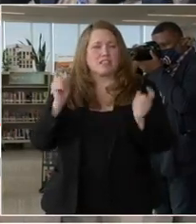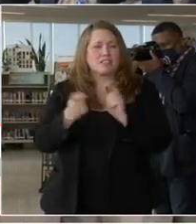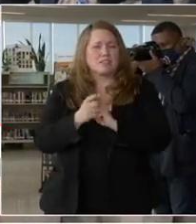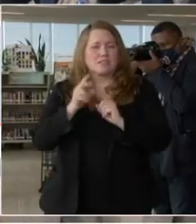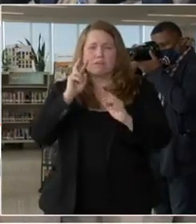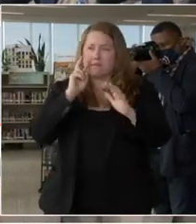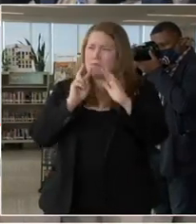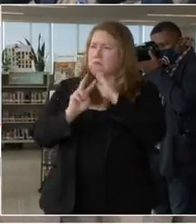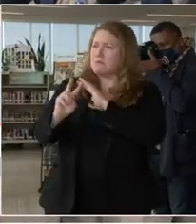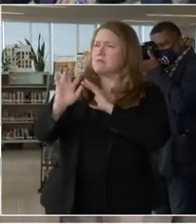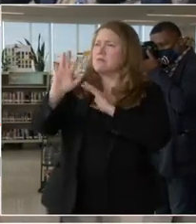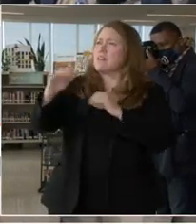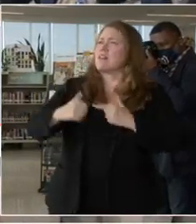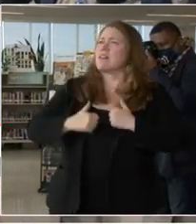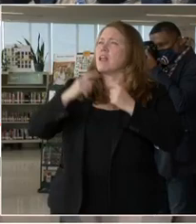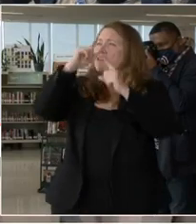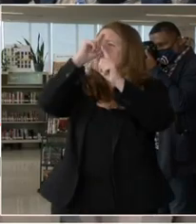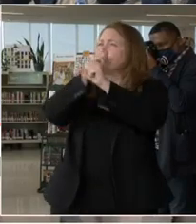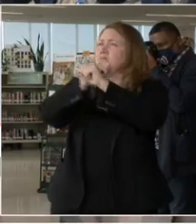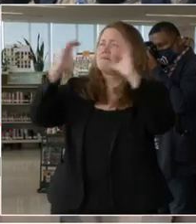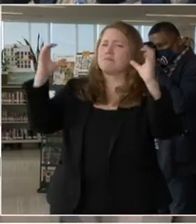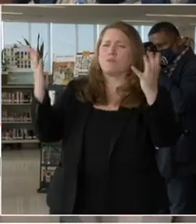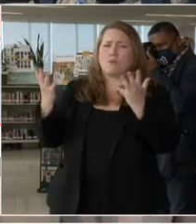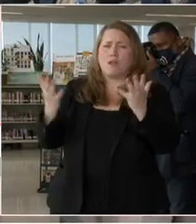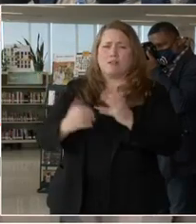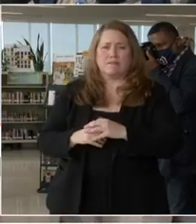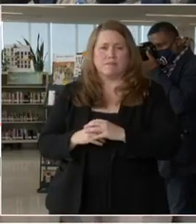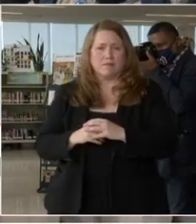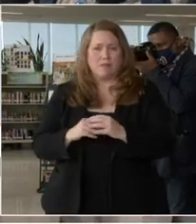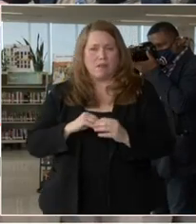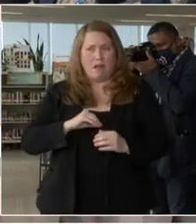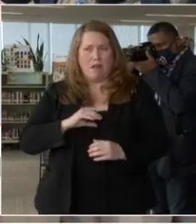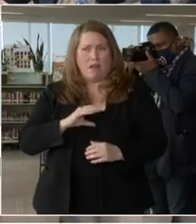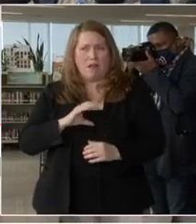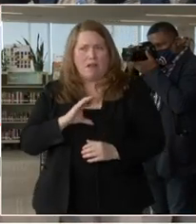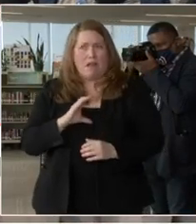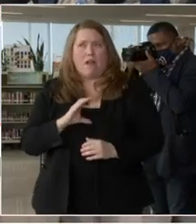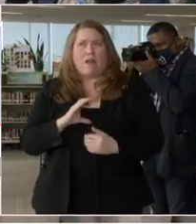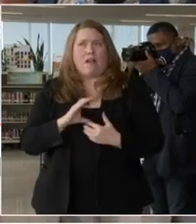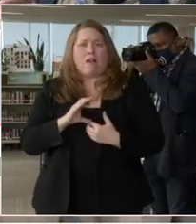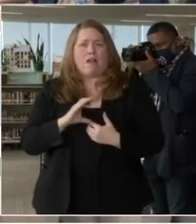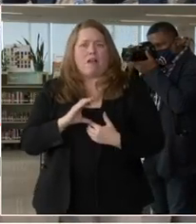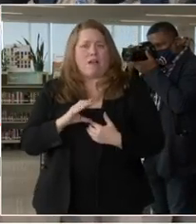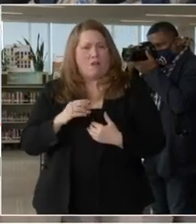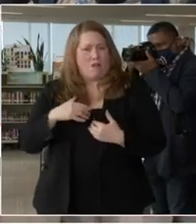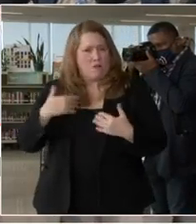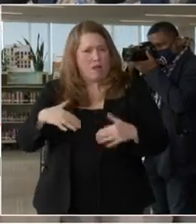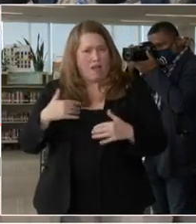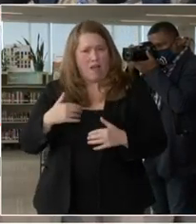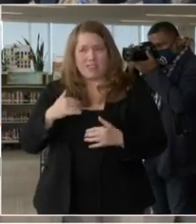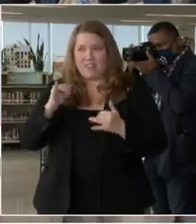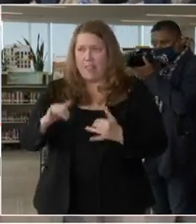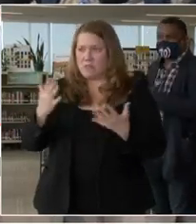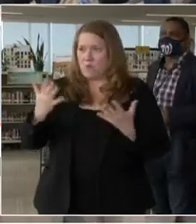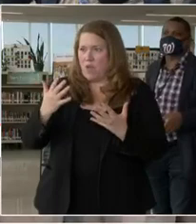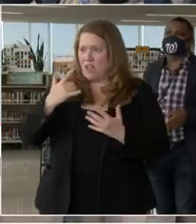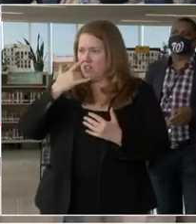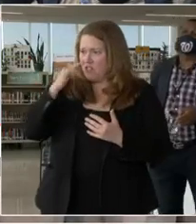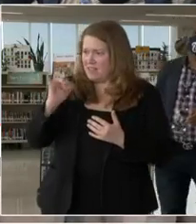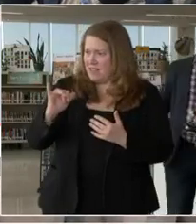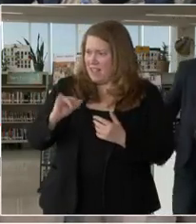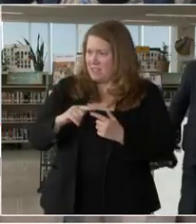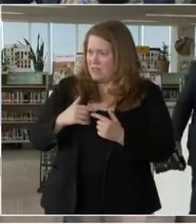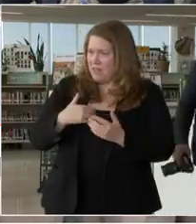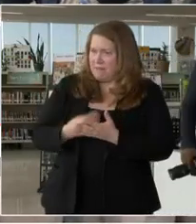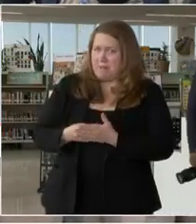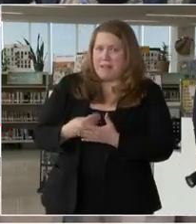of their life that for the first time they begin to understand what generational wealth looks like. And they begin to do things for their family that their mamas and